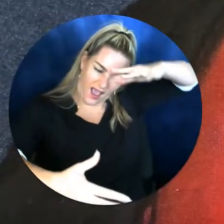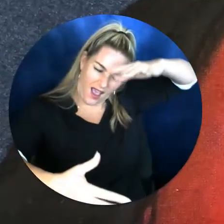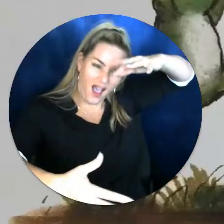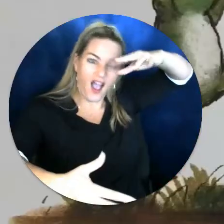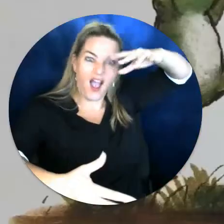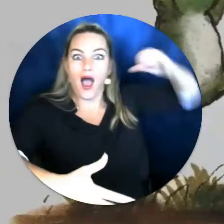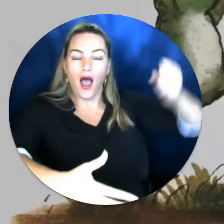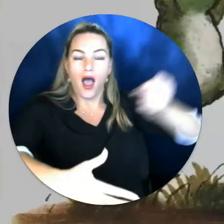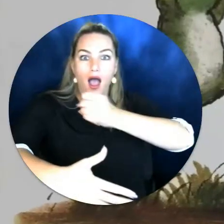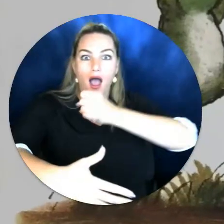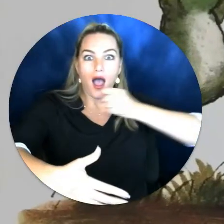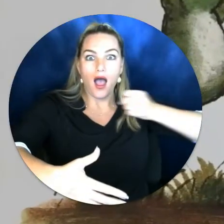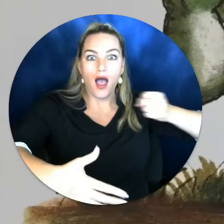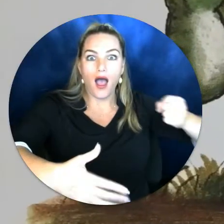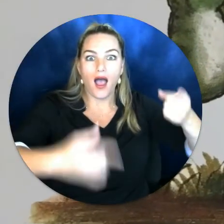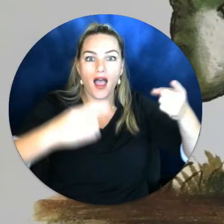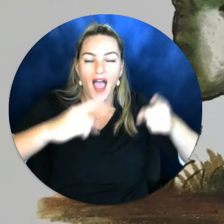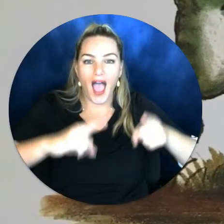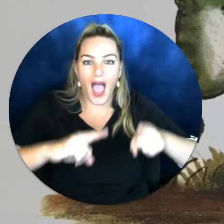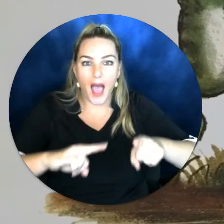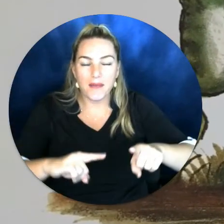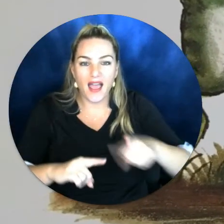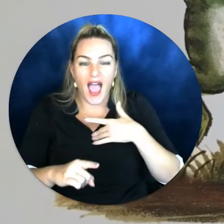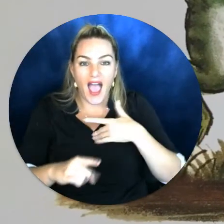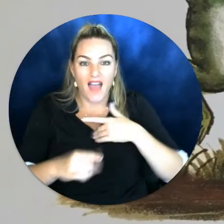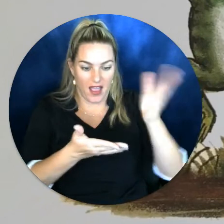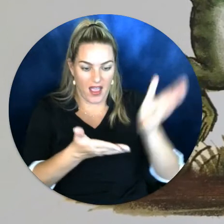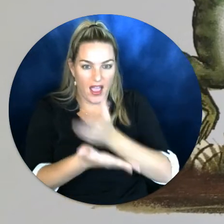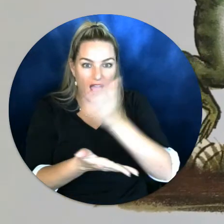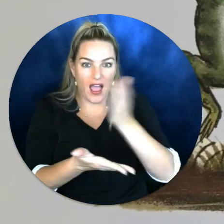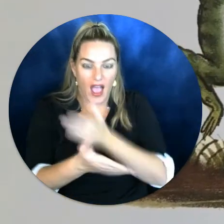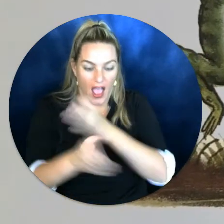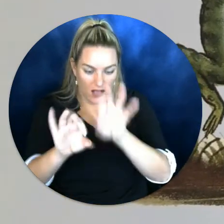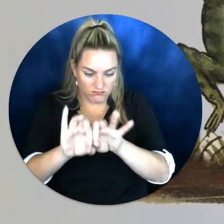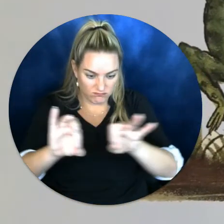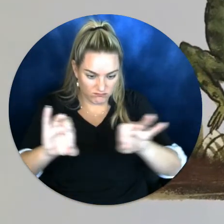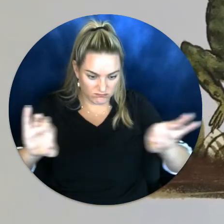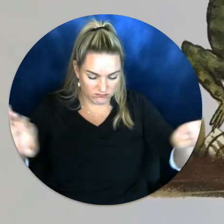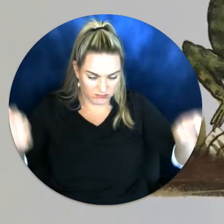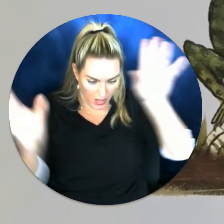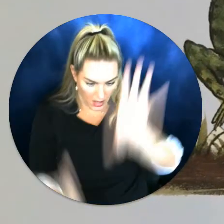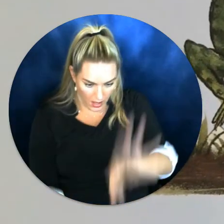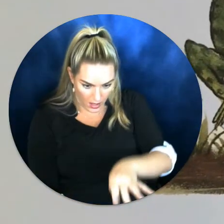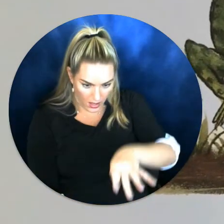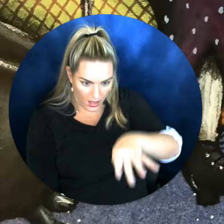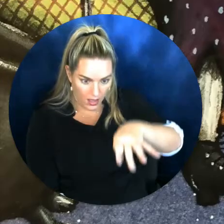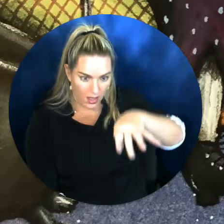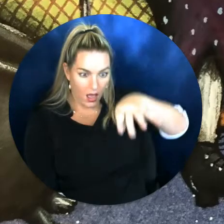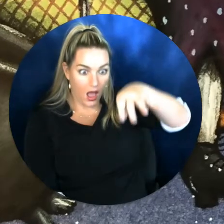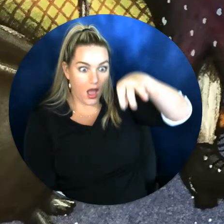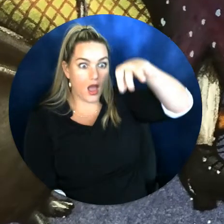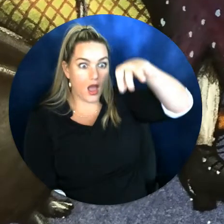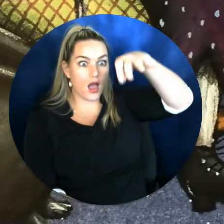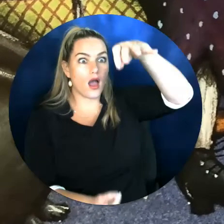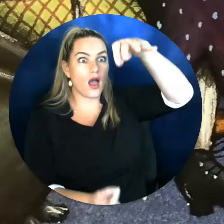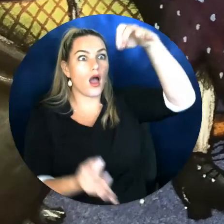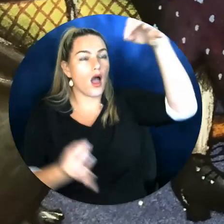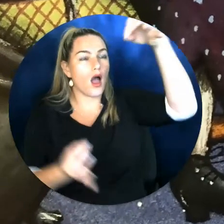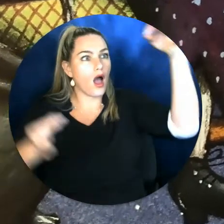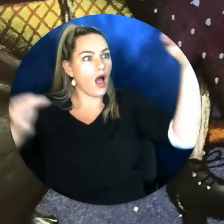zoo!" Then out rose a truly magnificent broom,